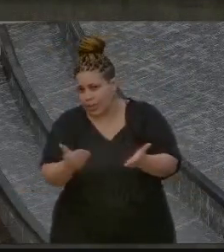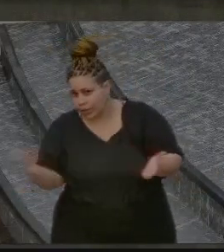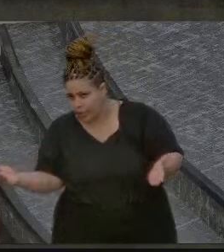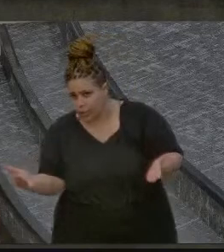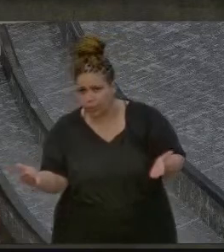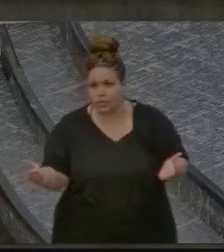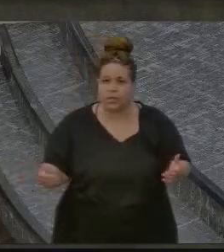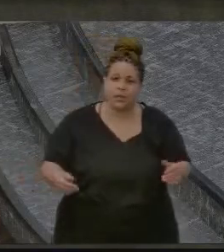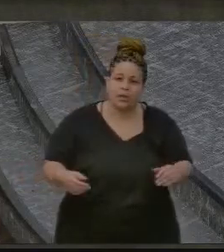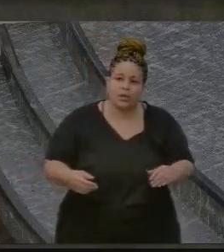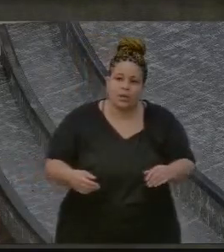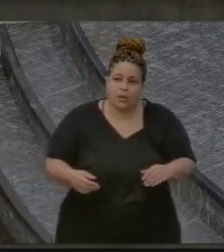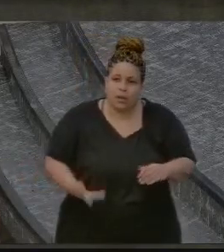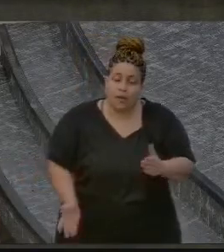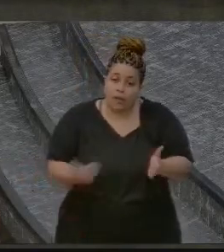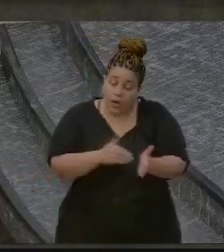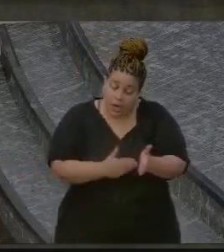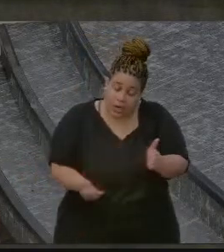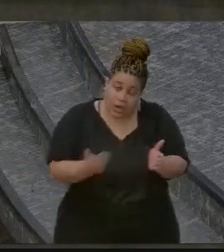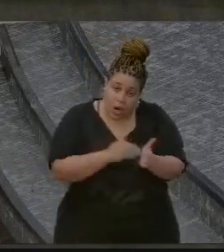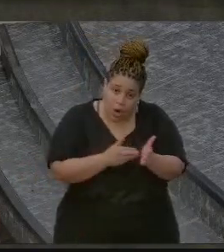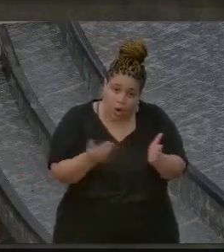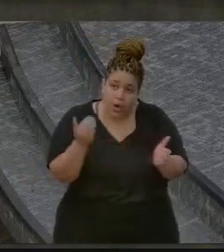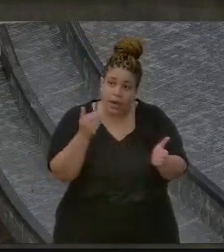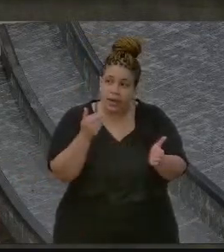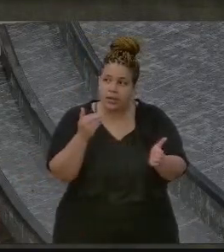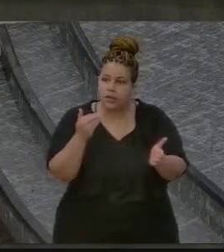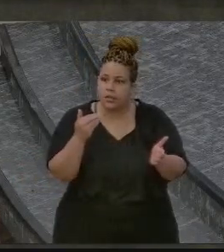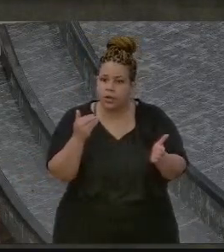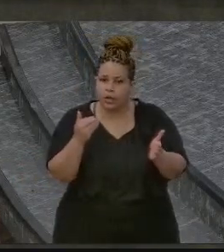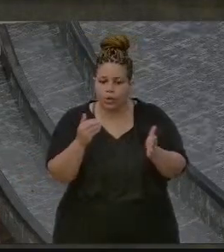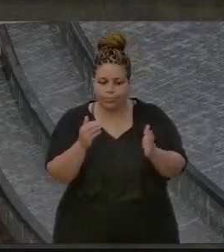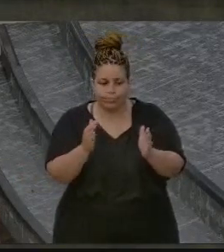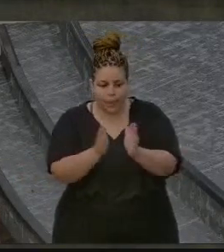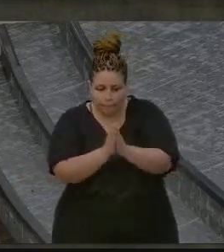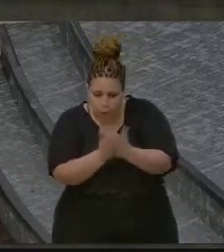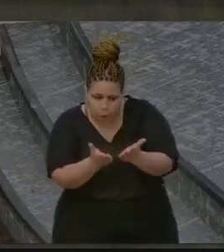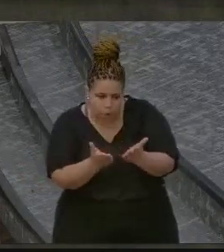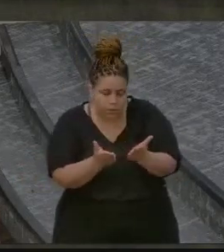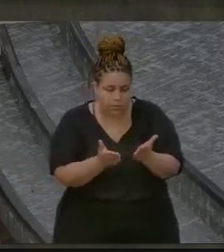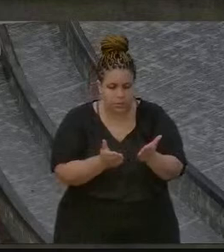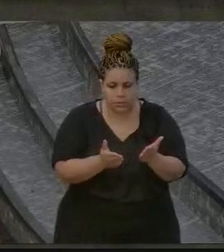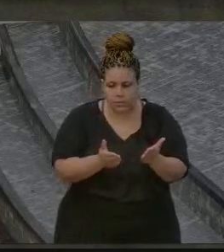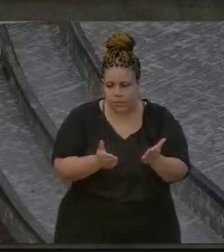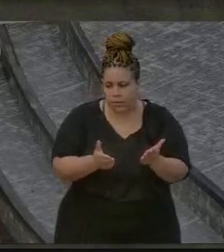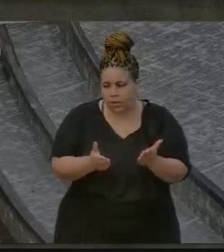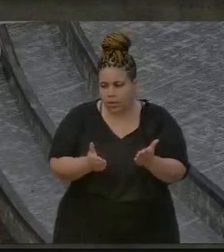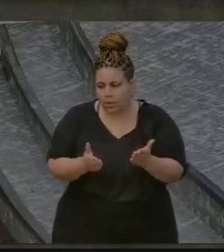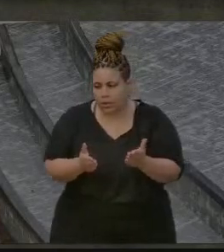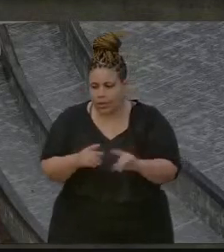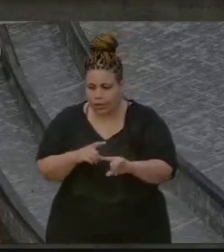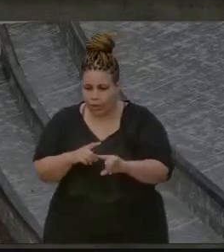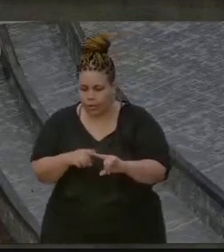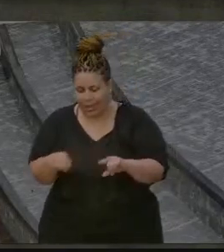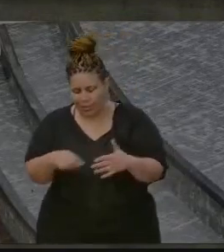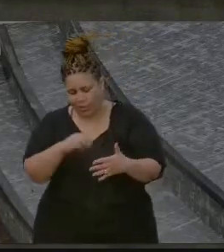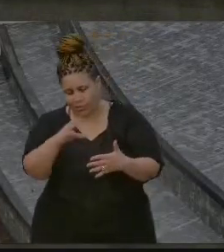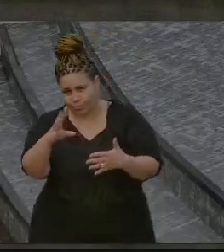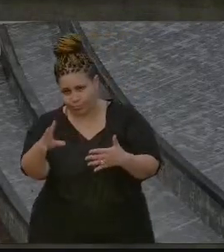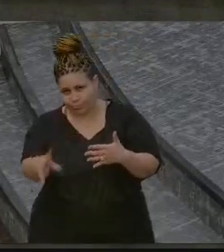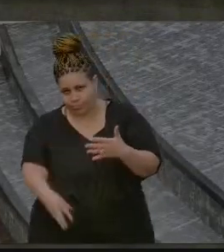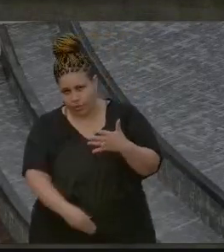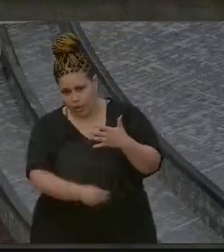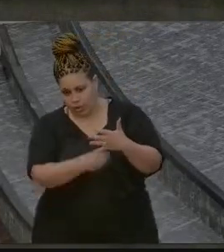shall review current and proposed courses of study and textbooks. So I would think that the supplemental materials would fall underneath this